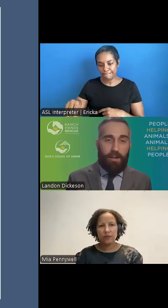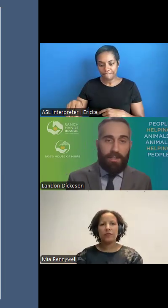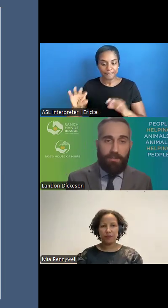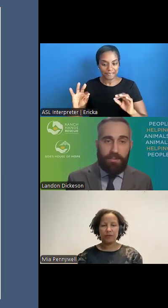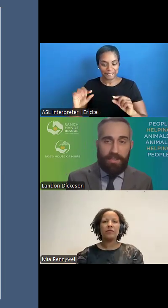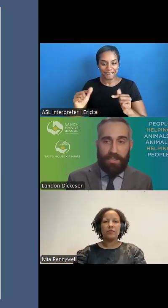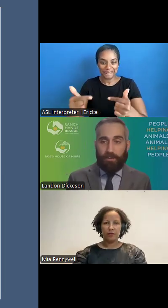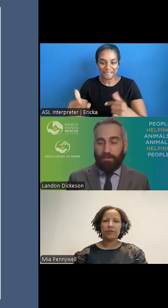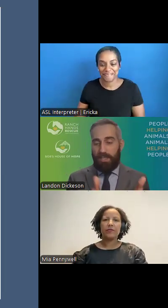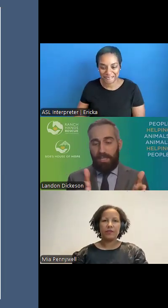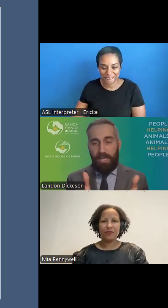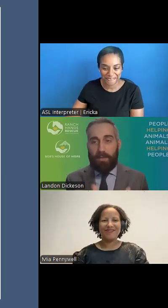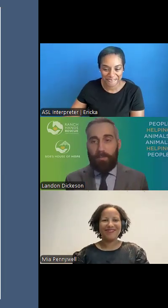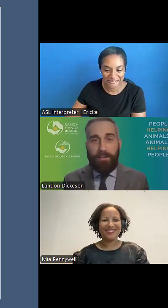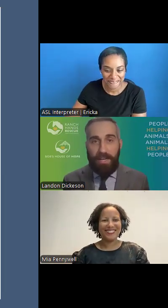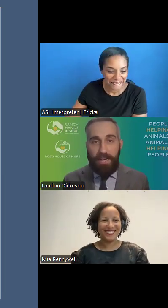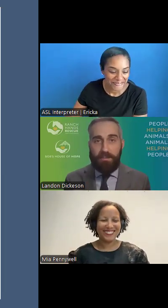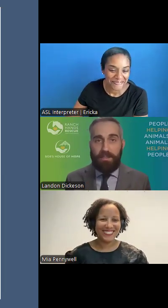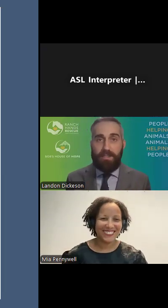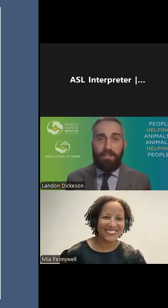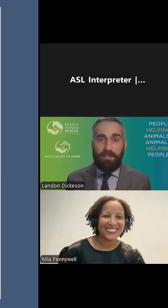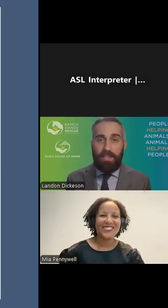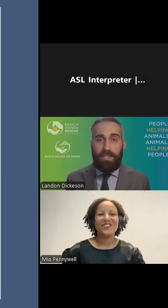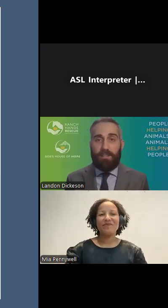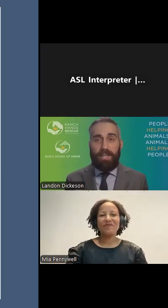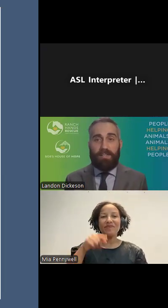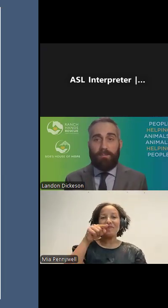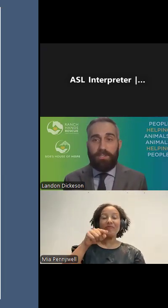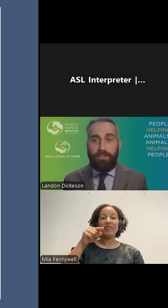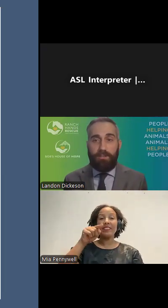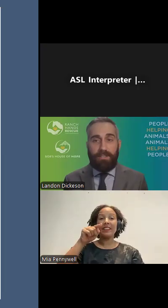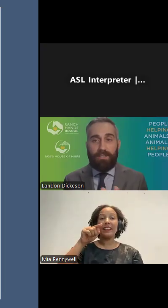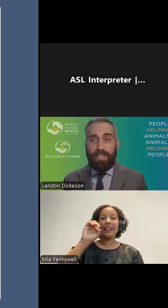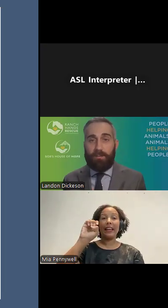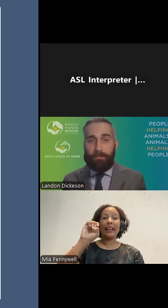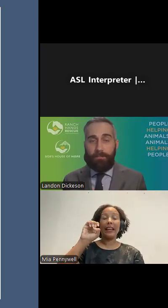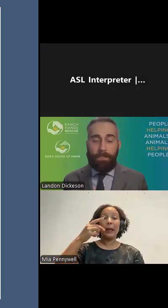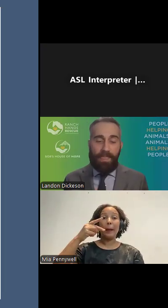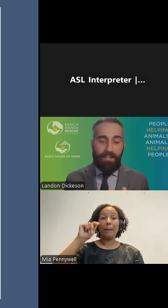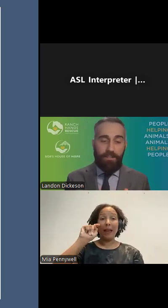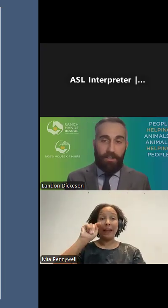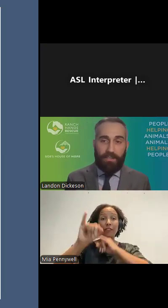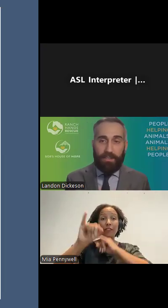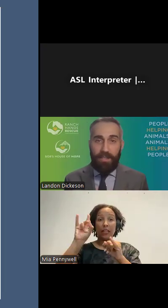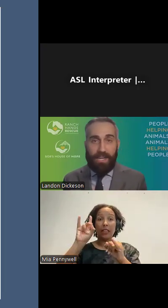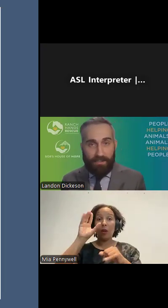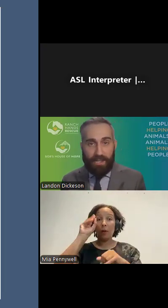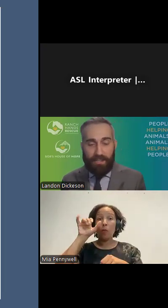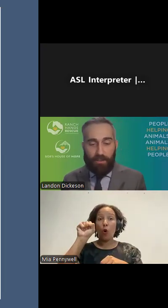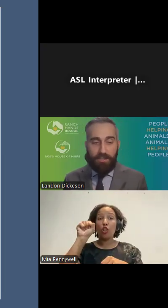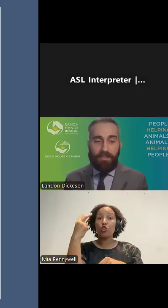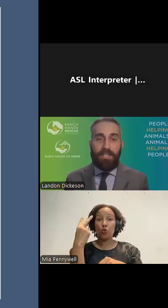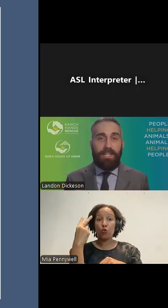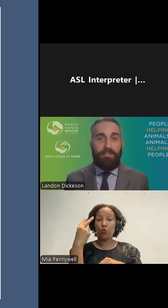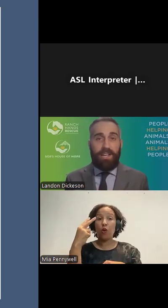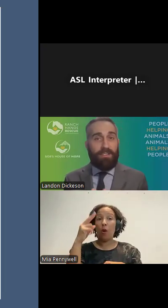I'll give you some examples. ECPAT International did a study called And Boys 2. They did a second one. And during that second